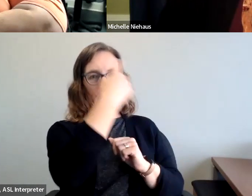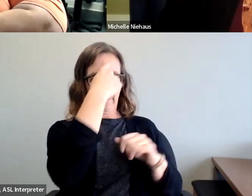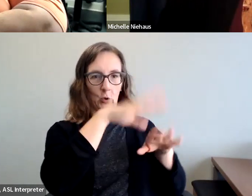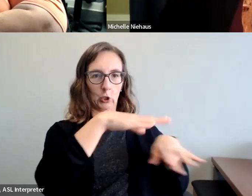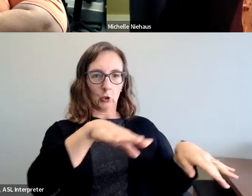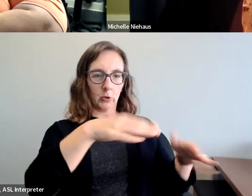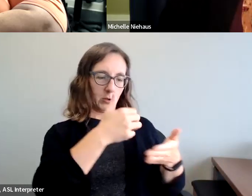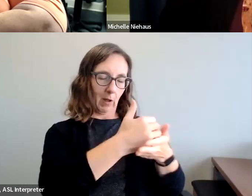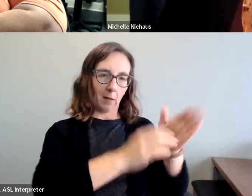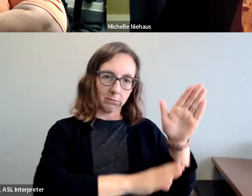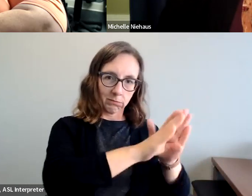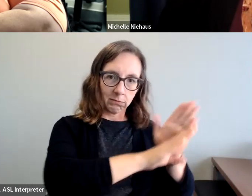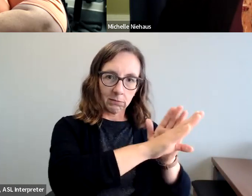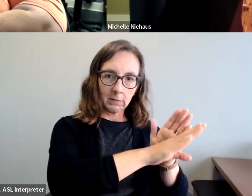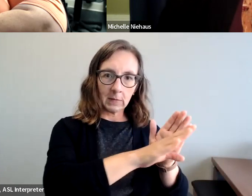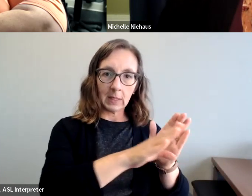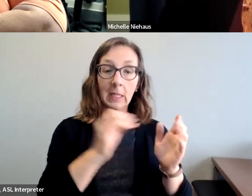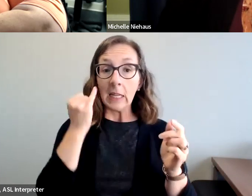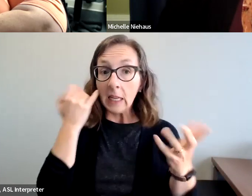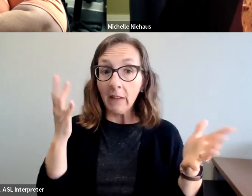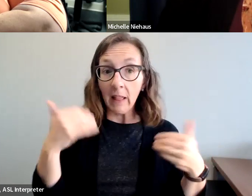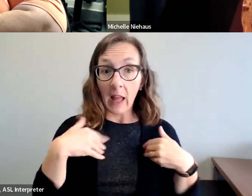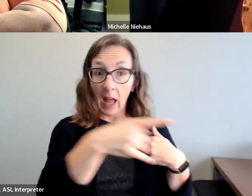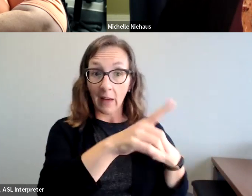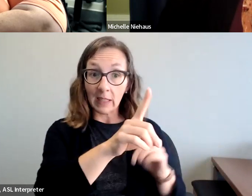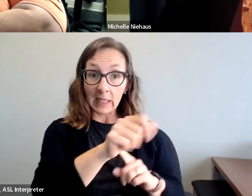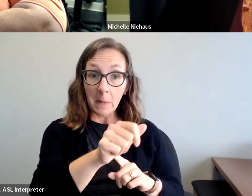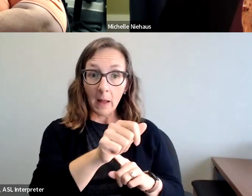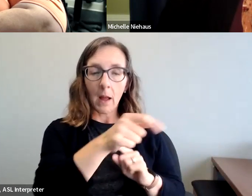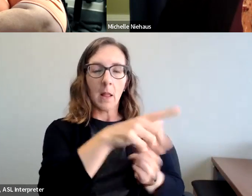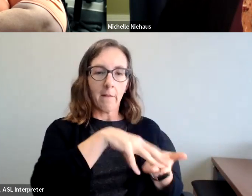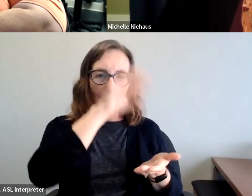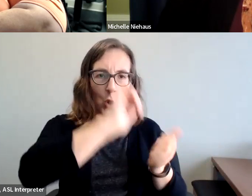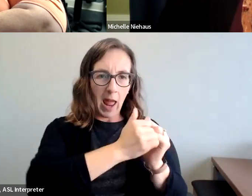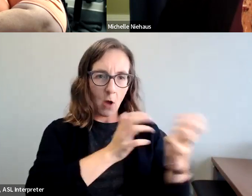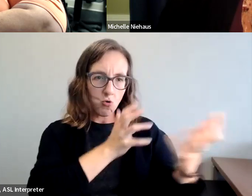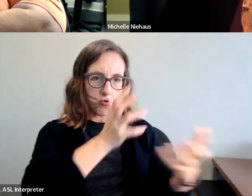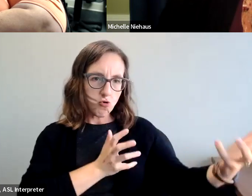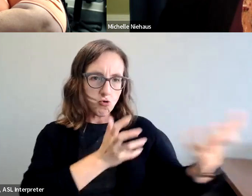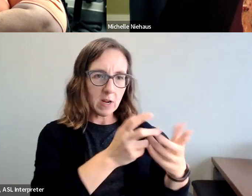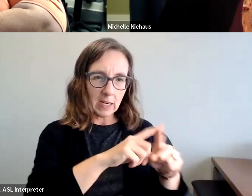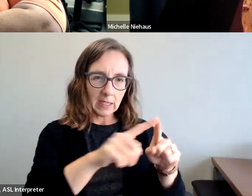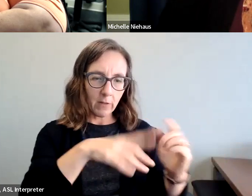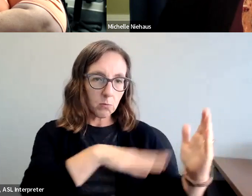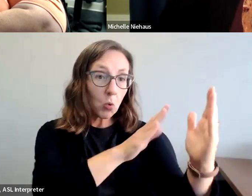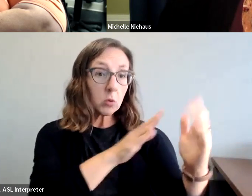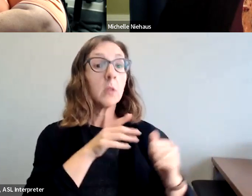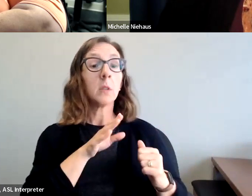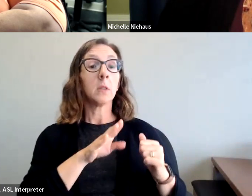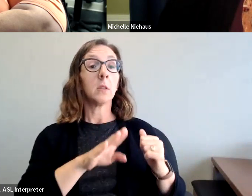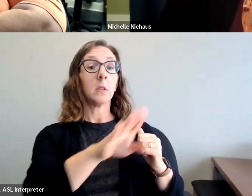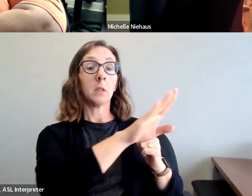parent with a disability and they've learned to adapt in a different way, those developmental skills may or may not